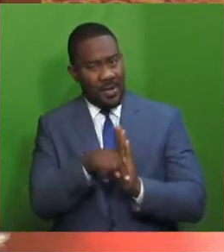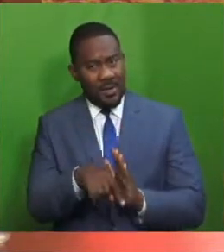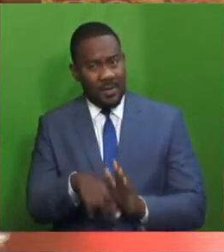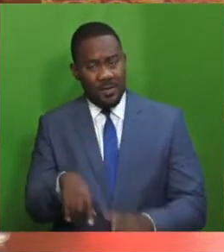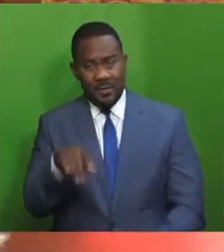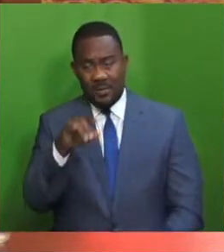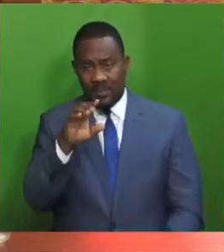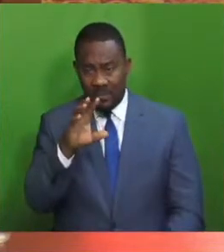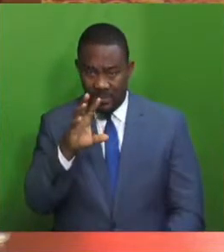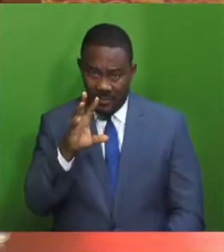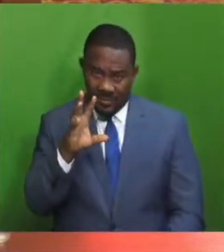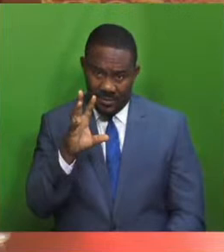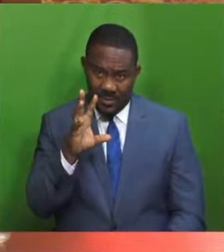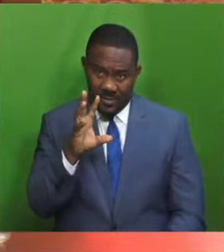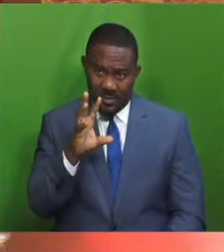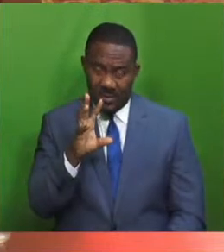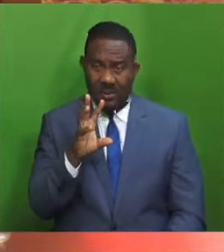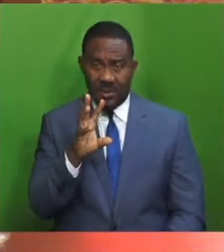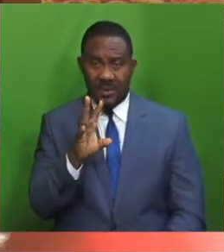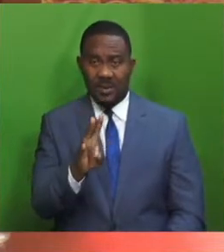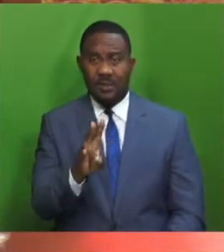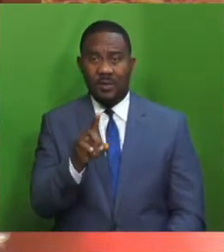negative 7.0%.